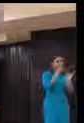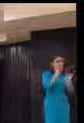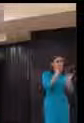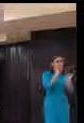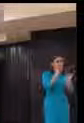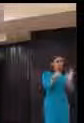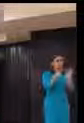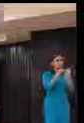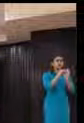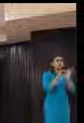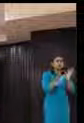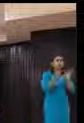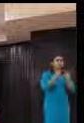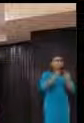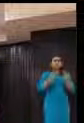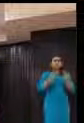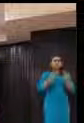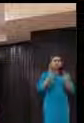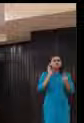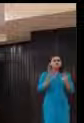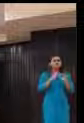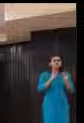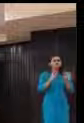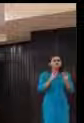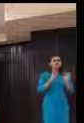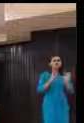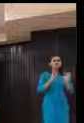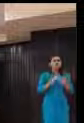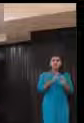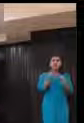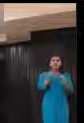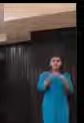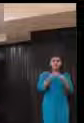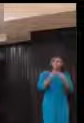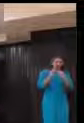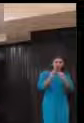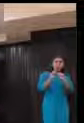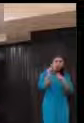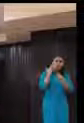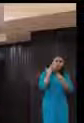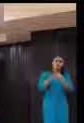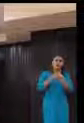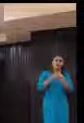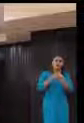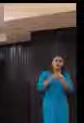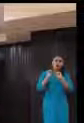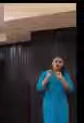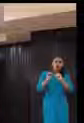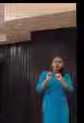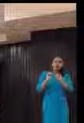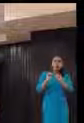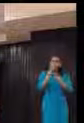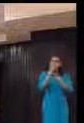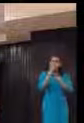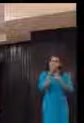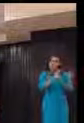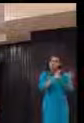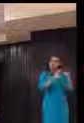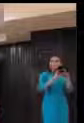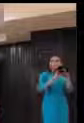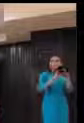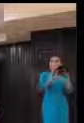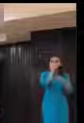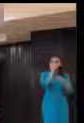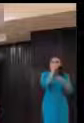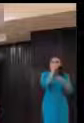Gopalaswamy Iyengar, and so on and so forth. But if you see over the years, you say it's asymmetric federalism.